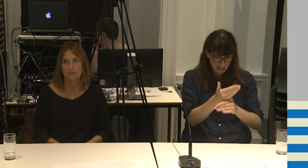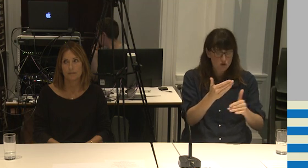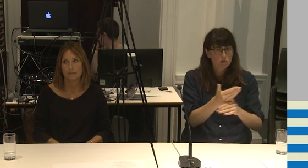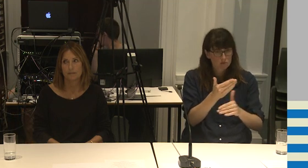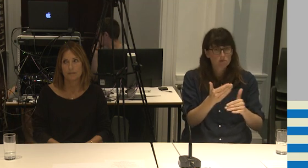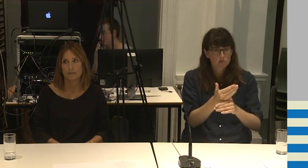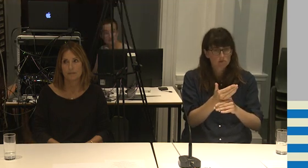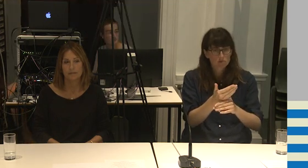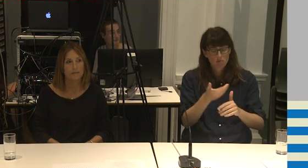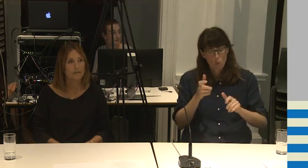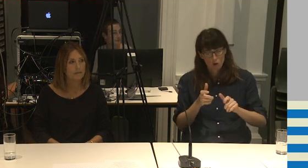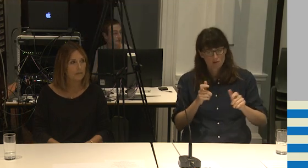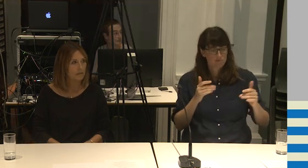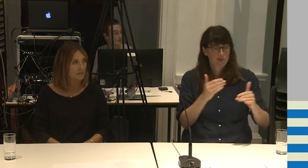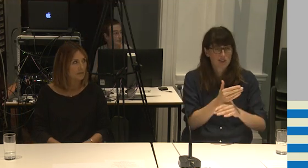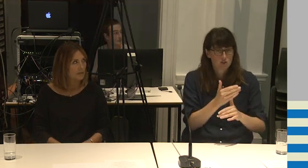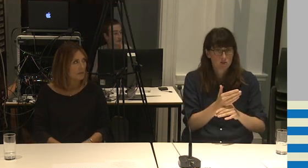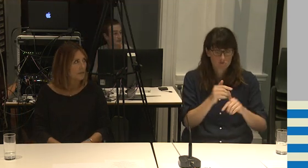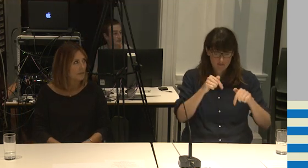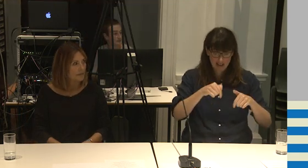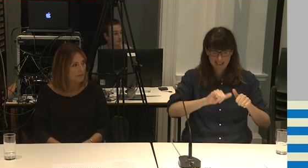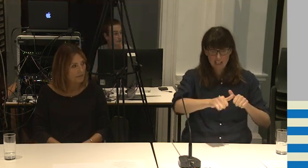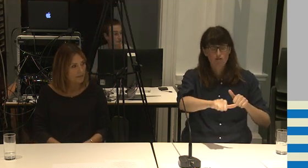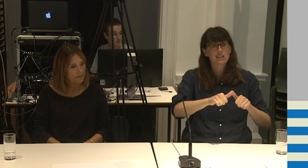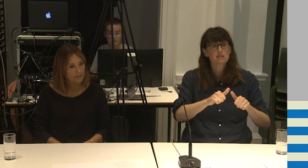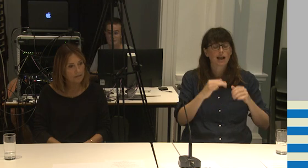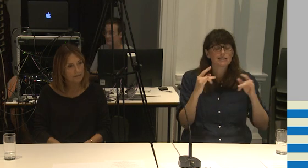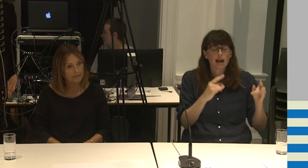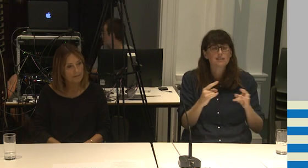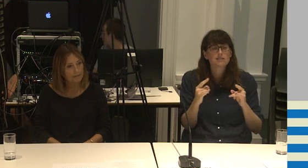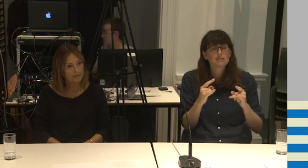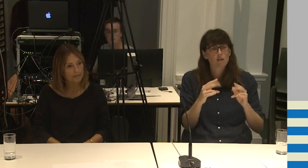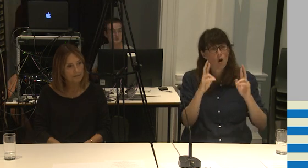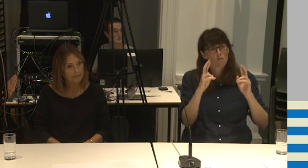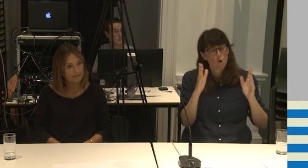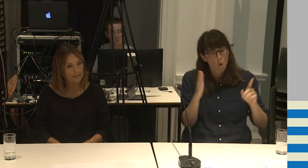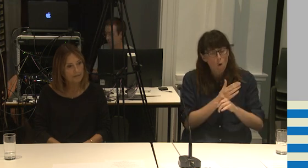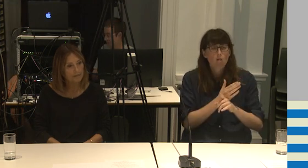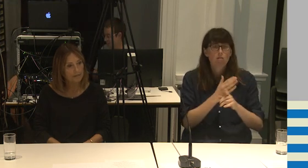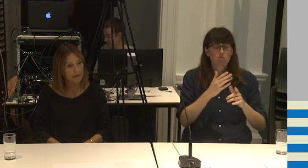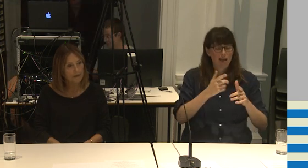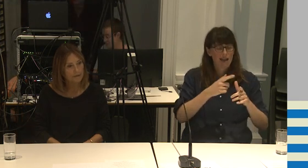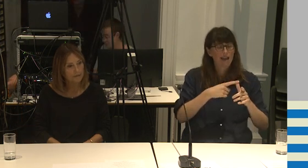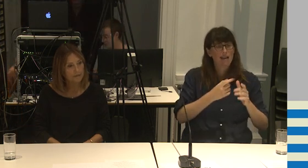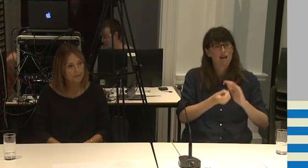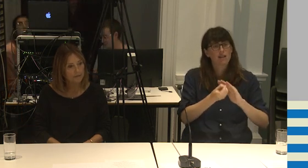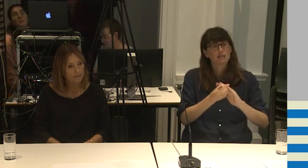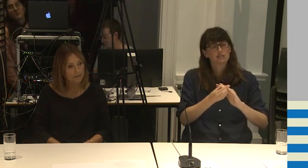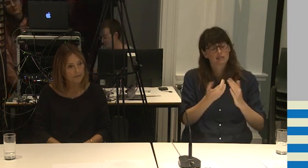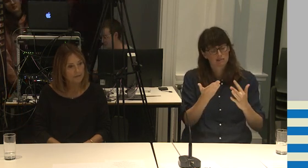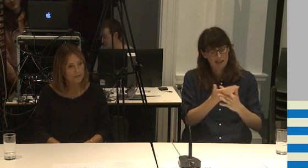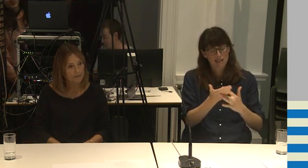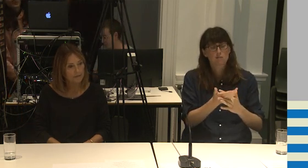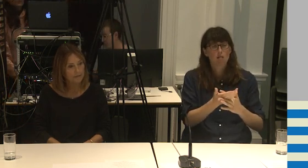action. So the series will act as a testbed for future AA events to hopefully make all events and other aspects of AA life